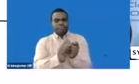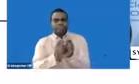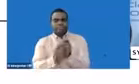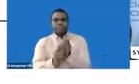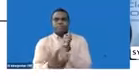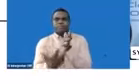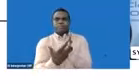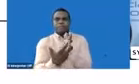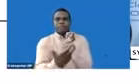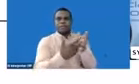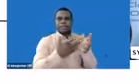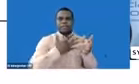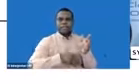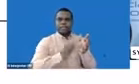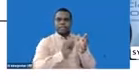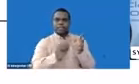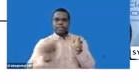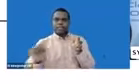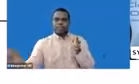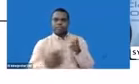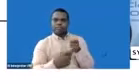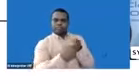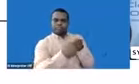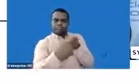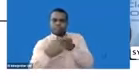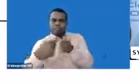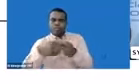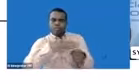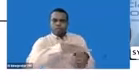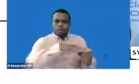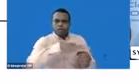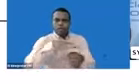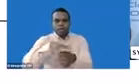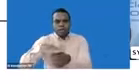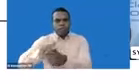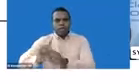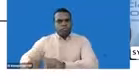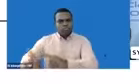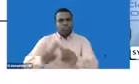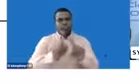and also the local conditions on,